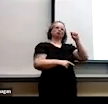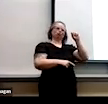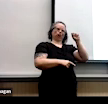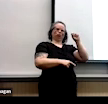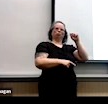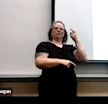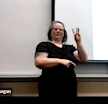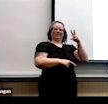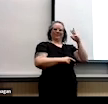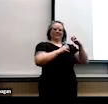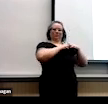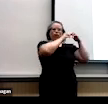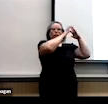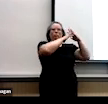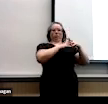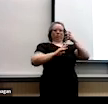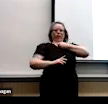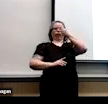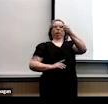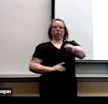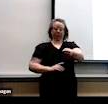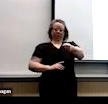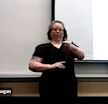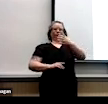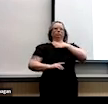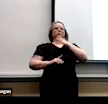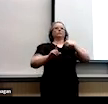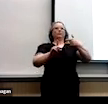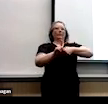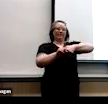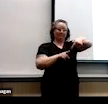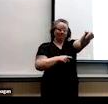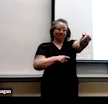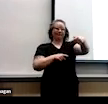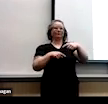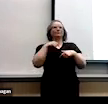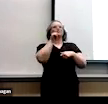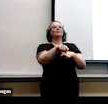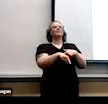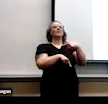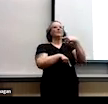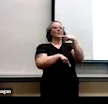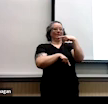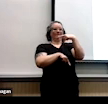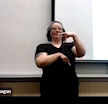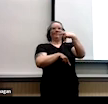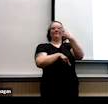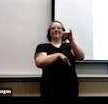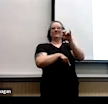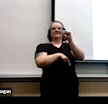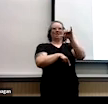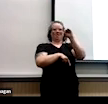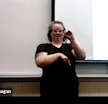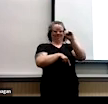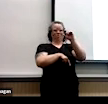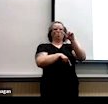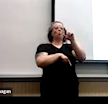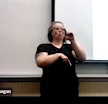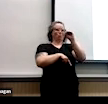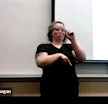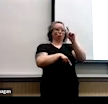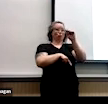onset. I'm a physiatrist, and therefore our patients have physical disabilities, but many of them also have developmental